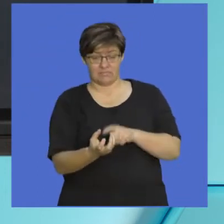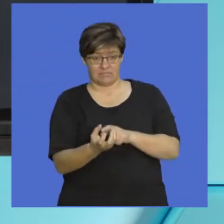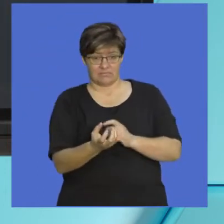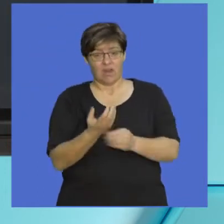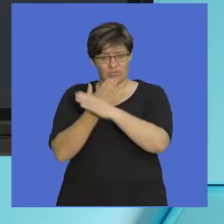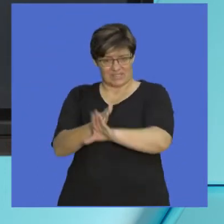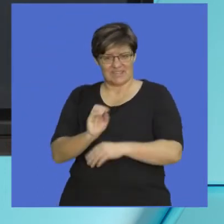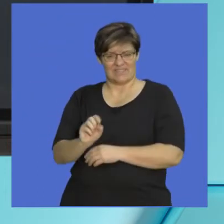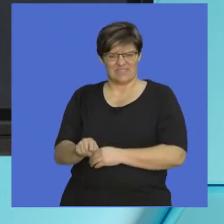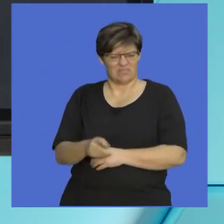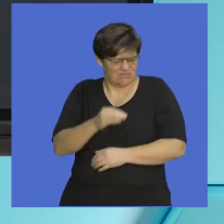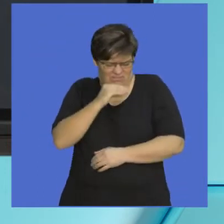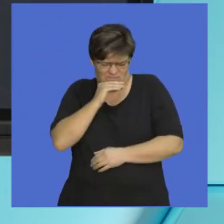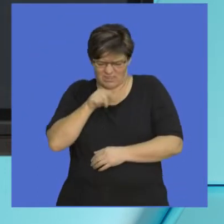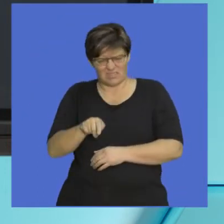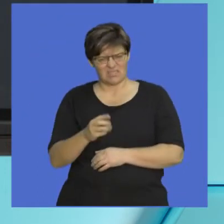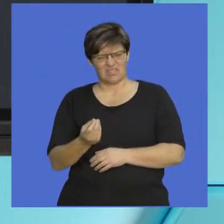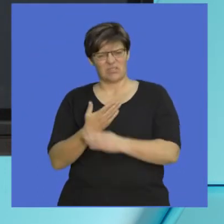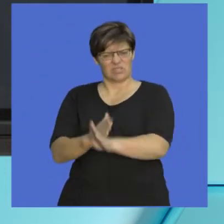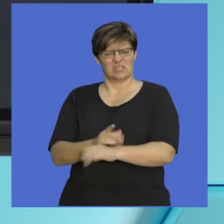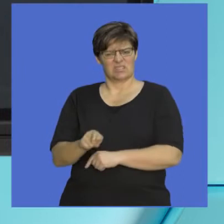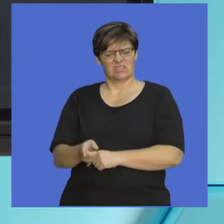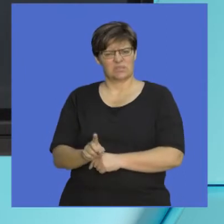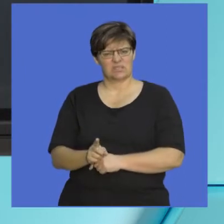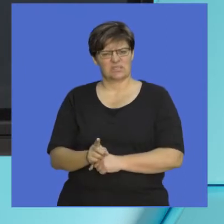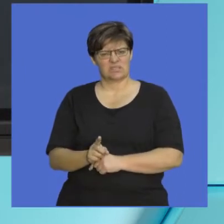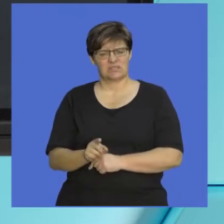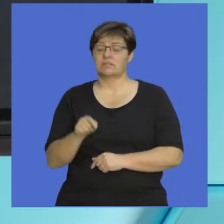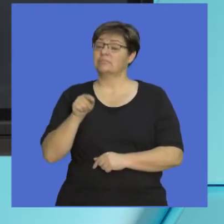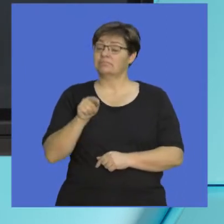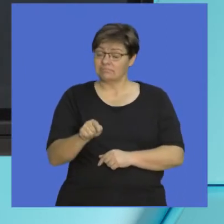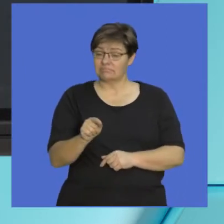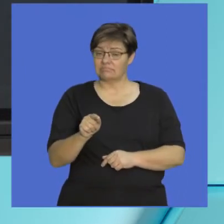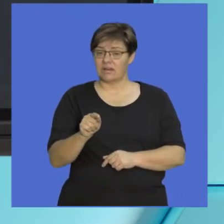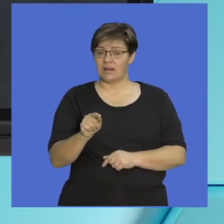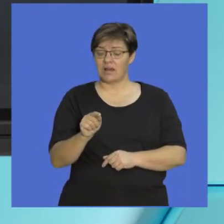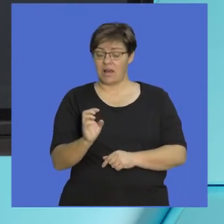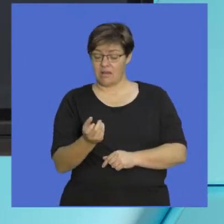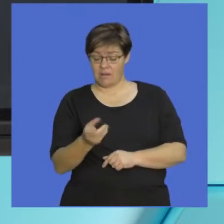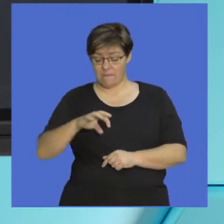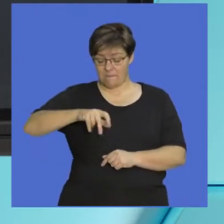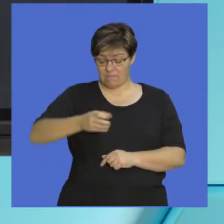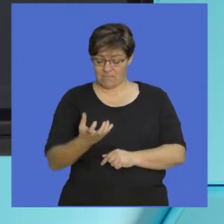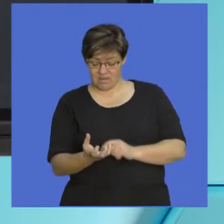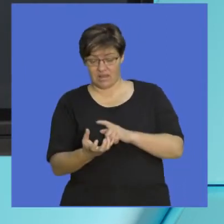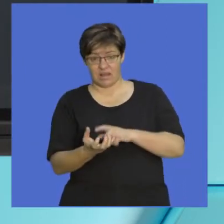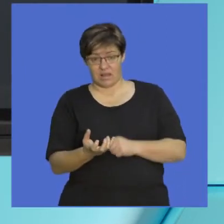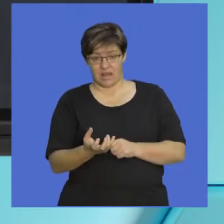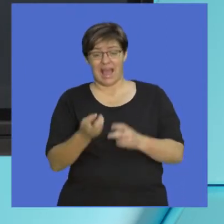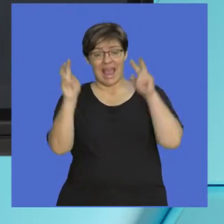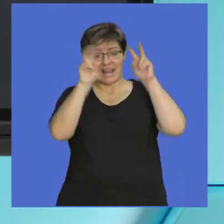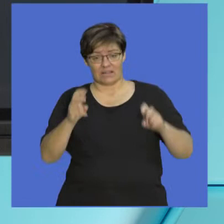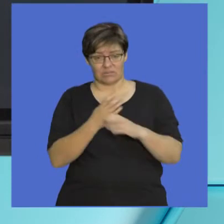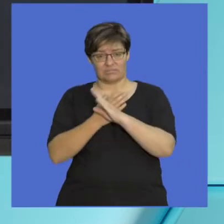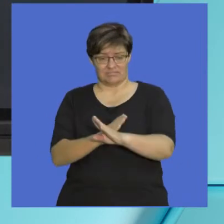resistor. In what sense? What do we mean when we say a light bulb is actually a resistor? We are saying that a light bulb as an electrical component,